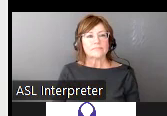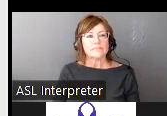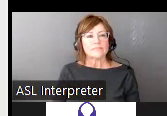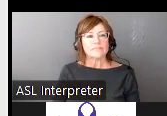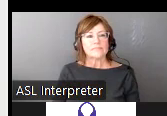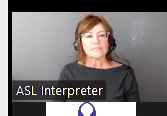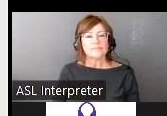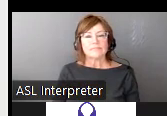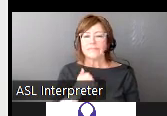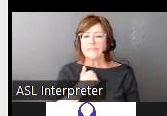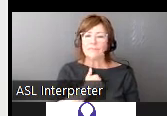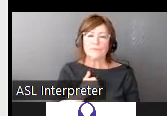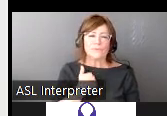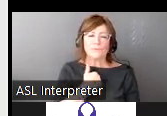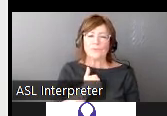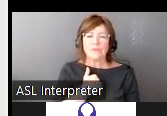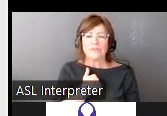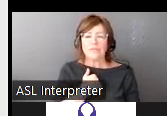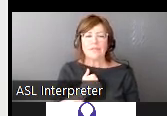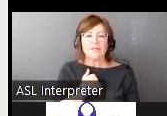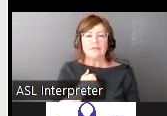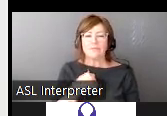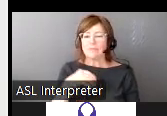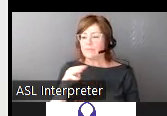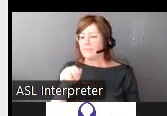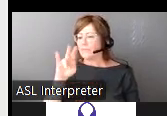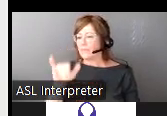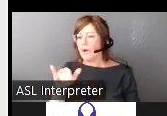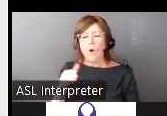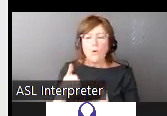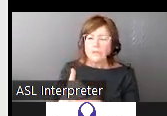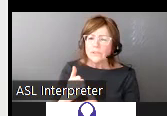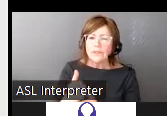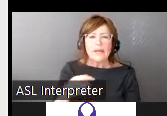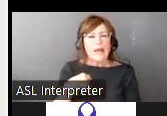I am really sorry. That's okay. It's not advancing when I